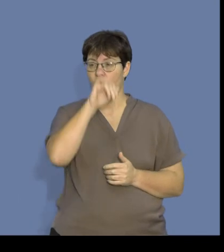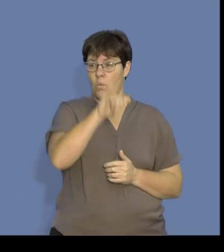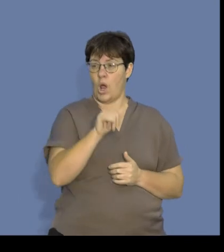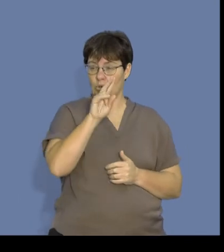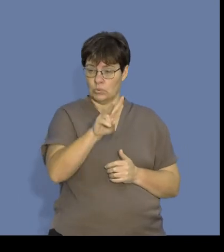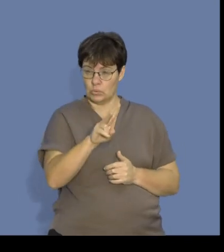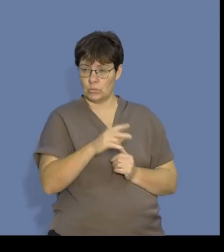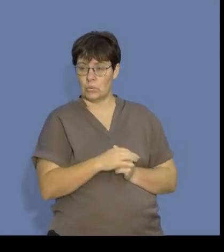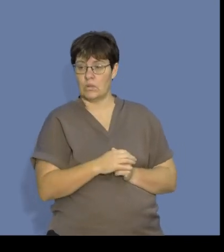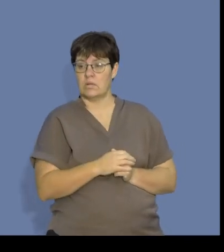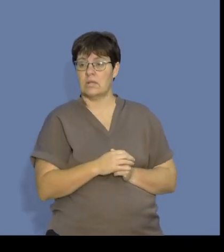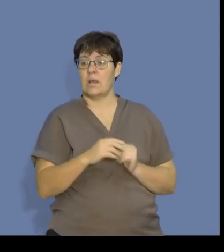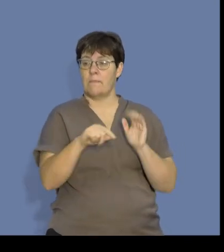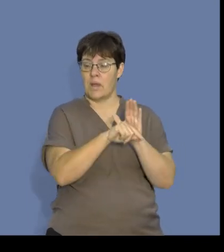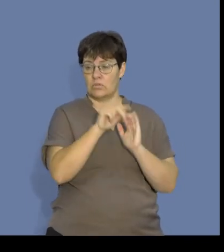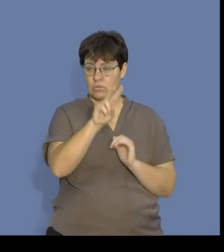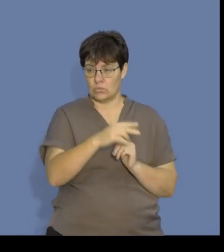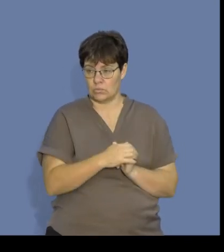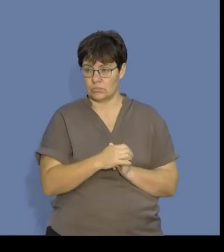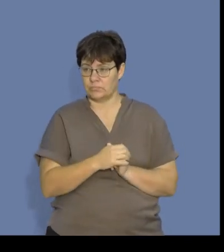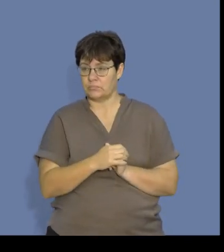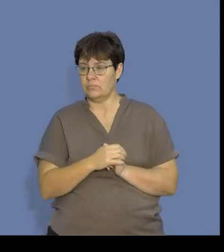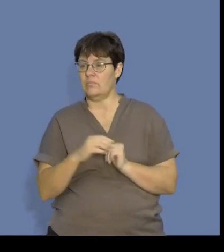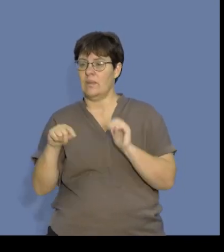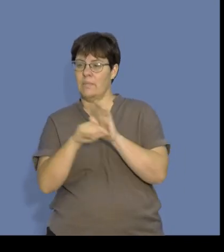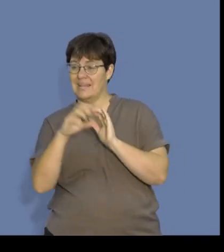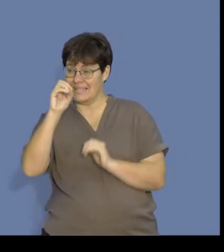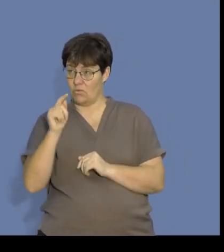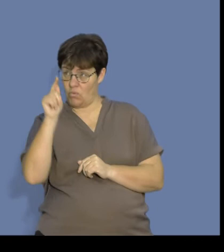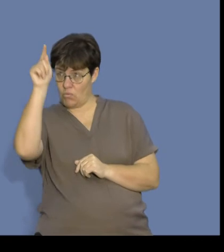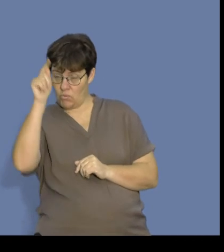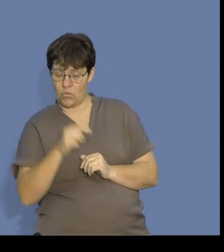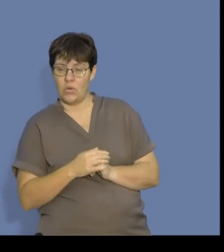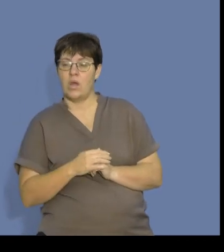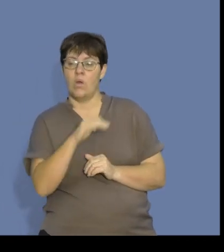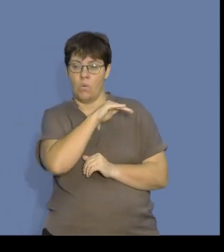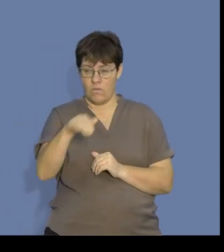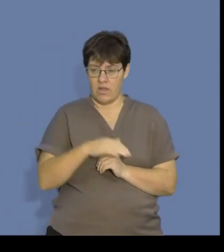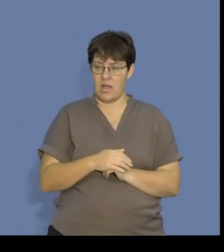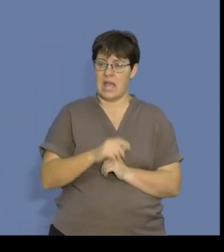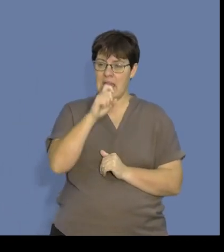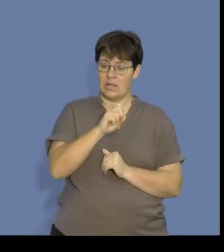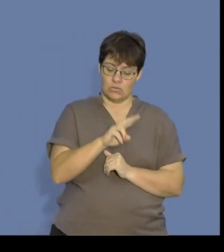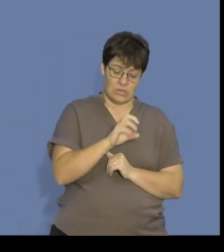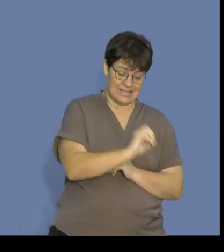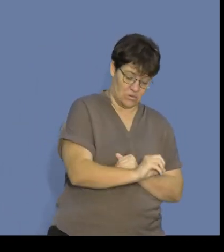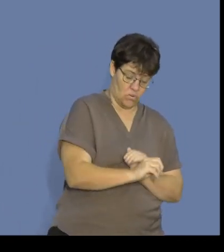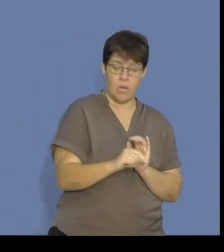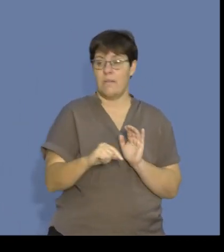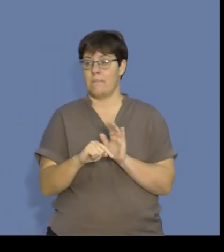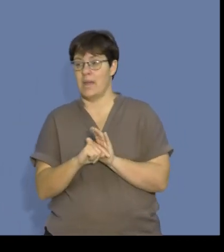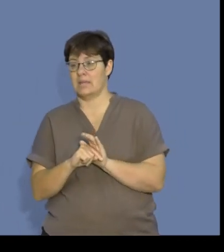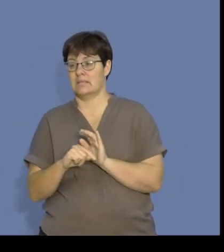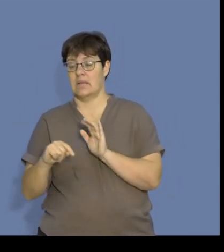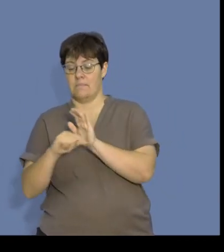So y2 is going to be -2 minus 0, which is y1, over x2